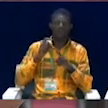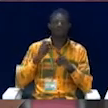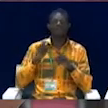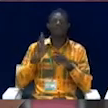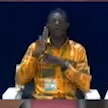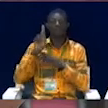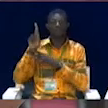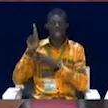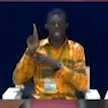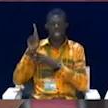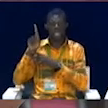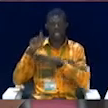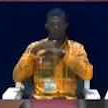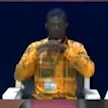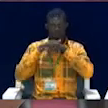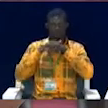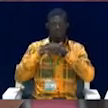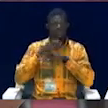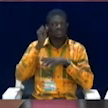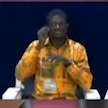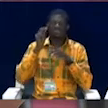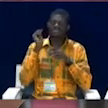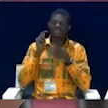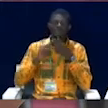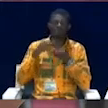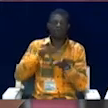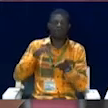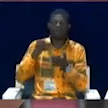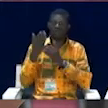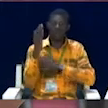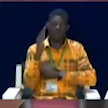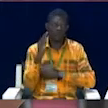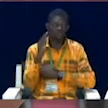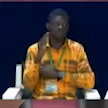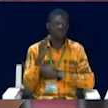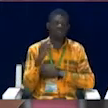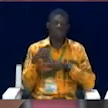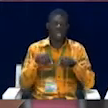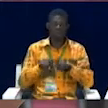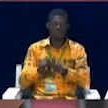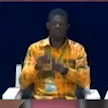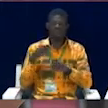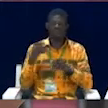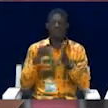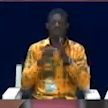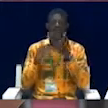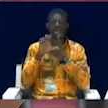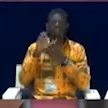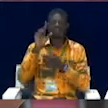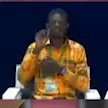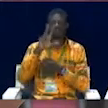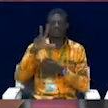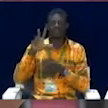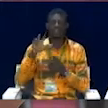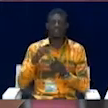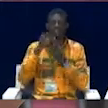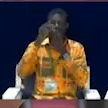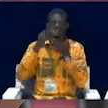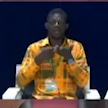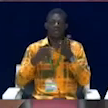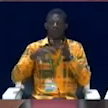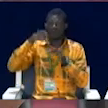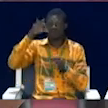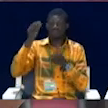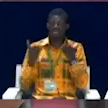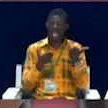Kingdom. She's testifying to the glory of the Lord. During the March 2023 special Holy Ghost